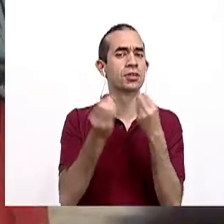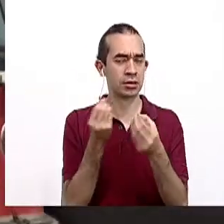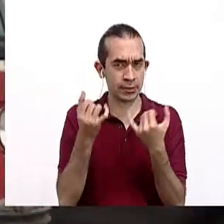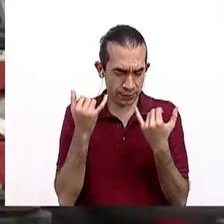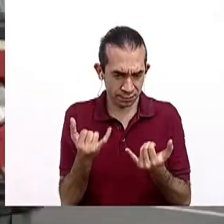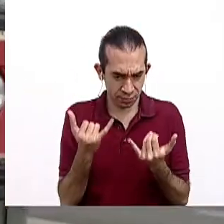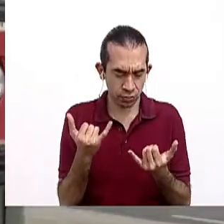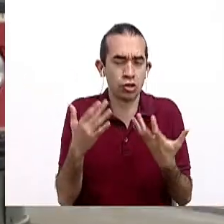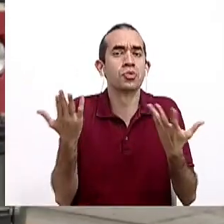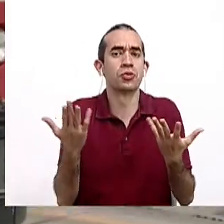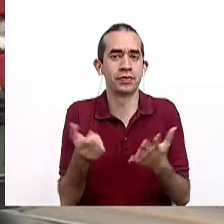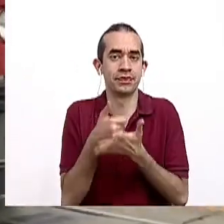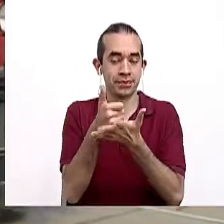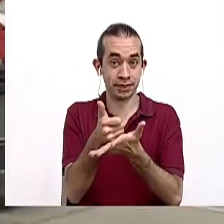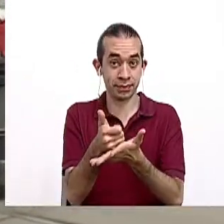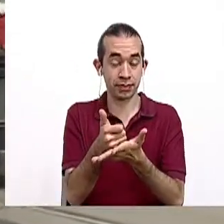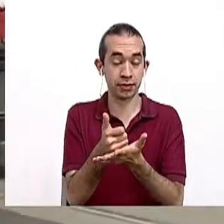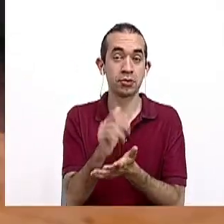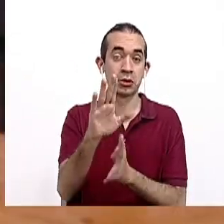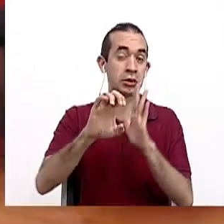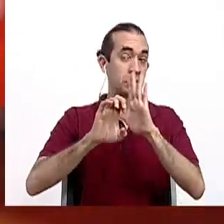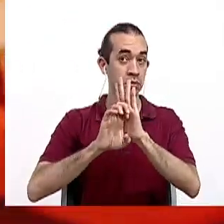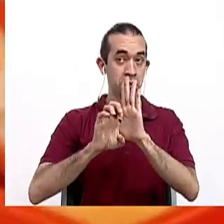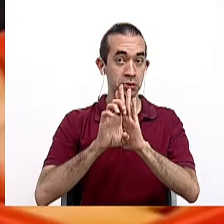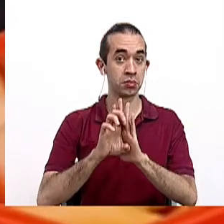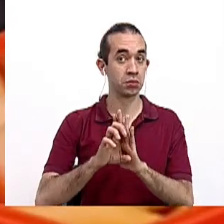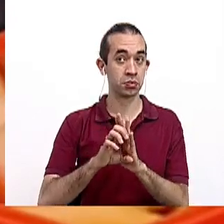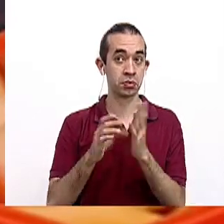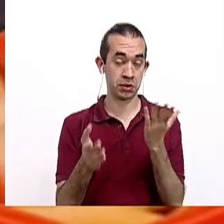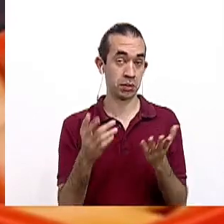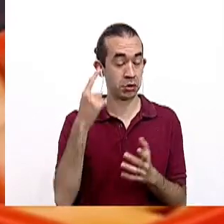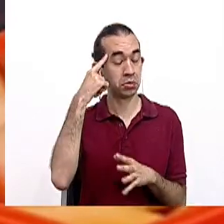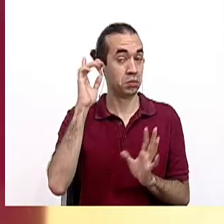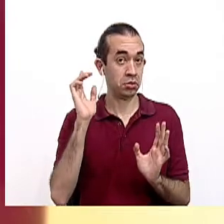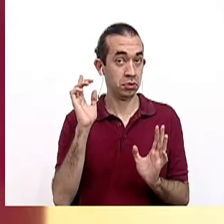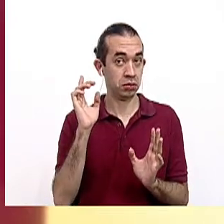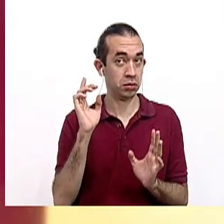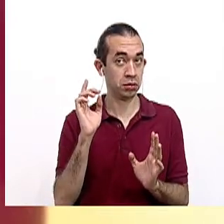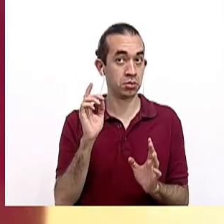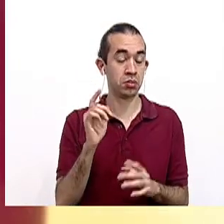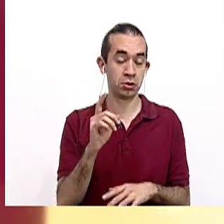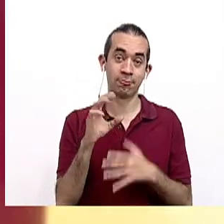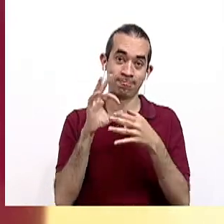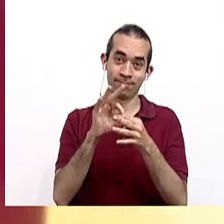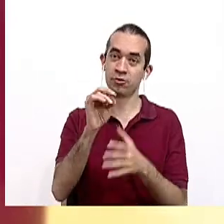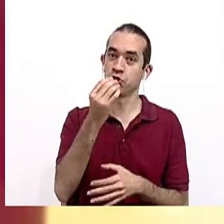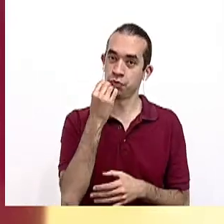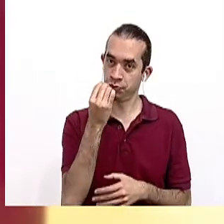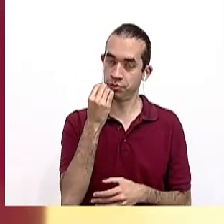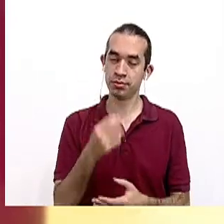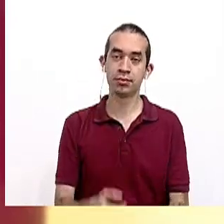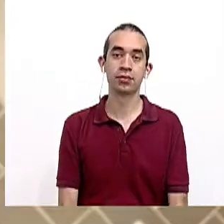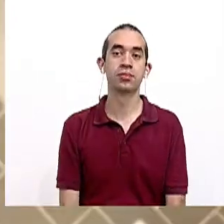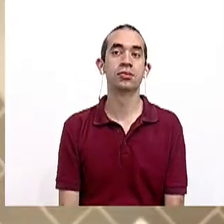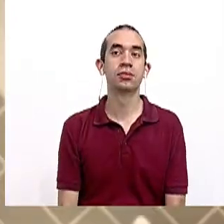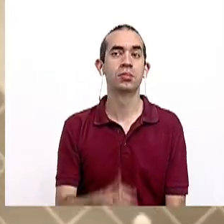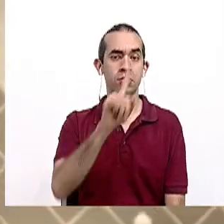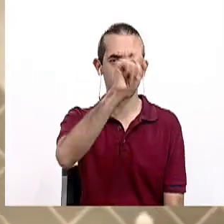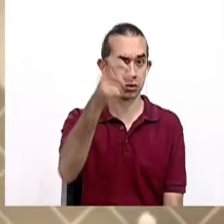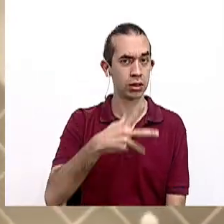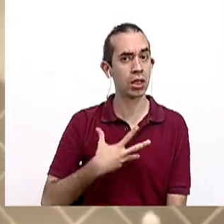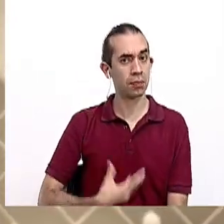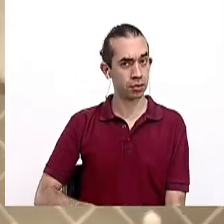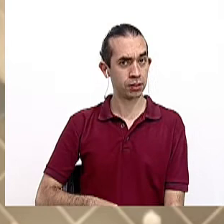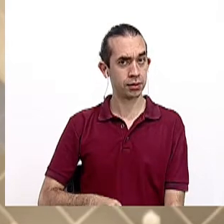to actually help? Here's an example you might not have thought of to sink your teeth into. Hungry? Well, whatever